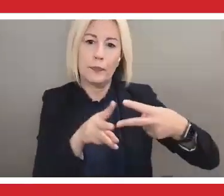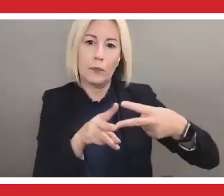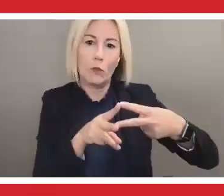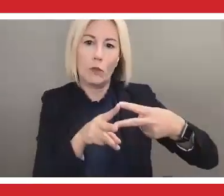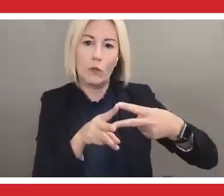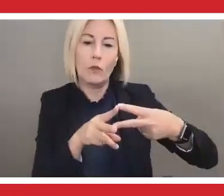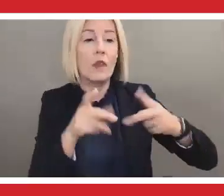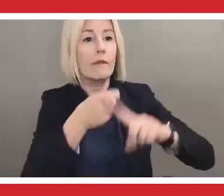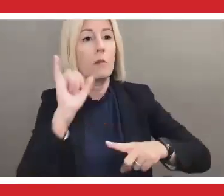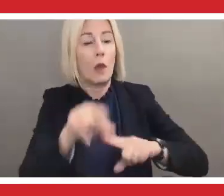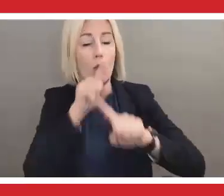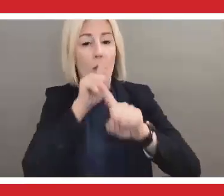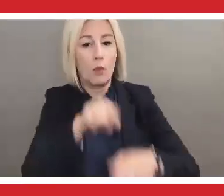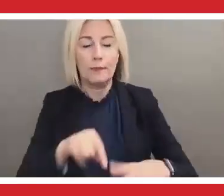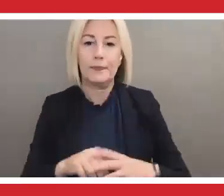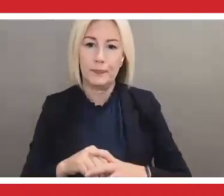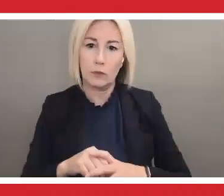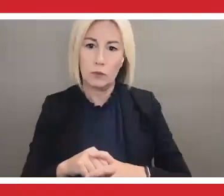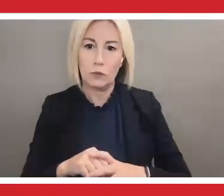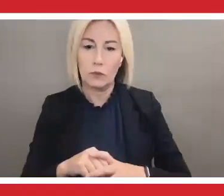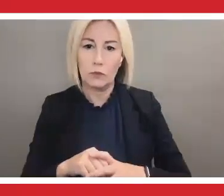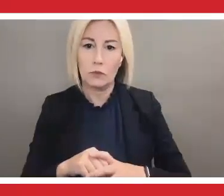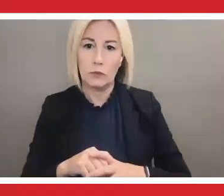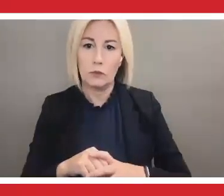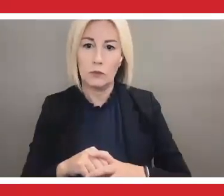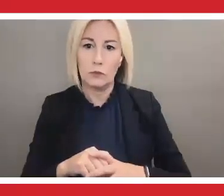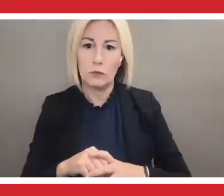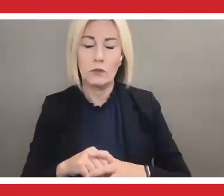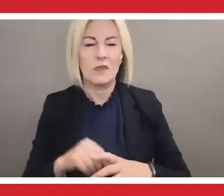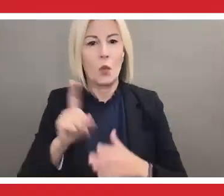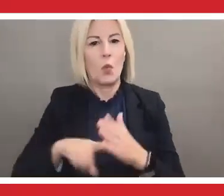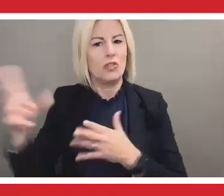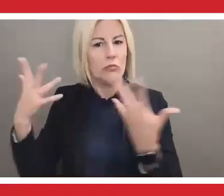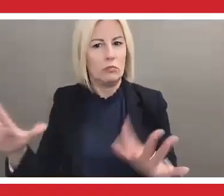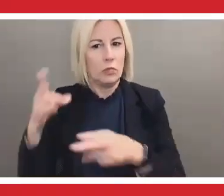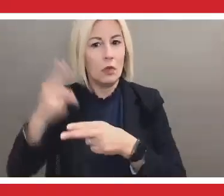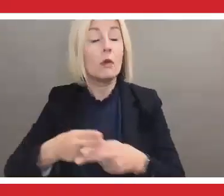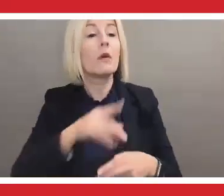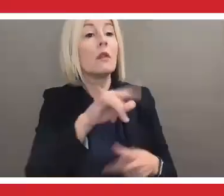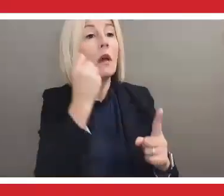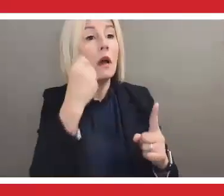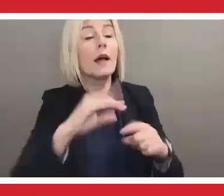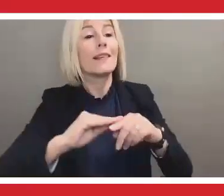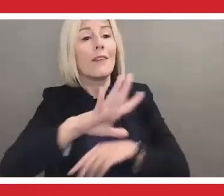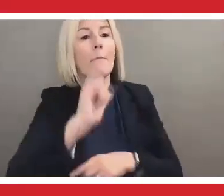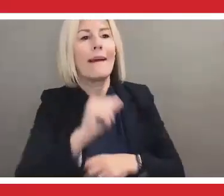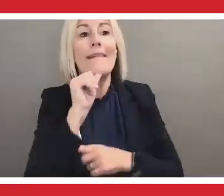report I bring out, which Vincenzo mentioned. So firstly, that it's affected by non-digital factors.